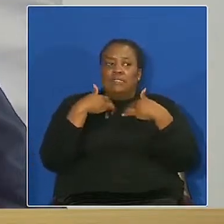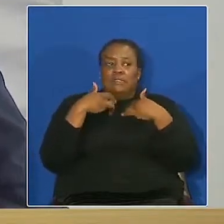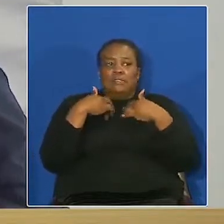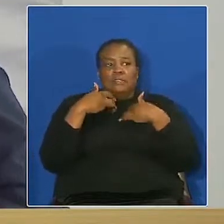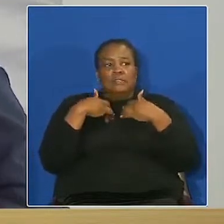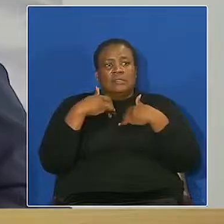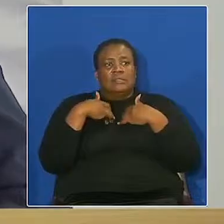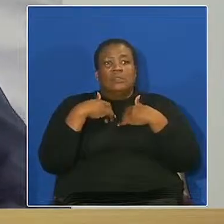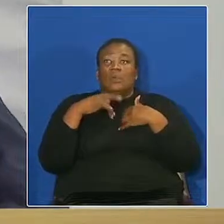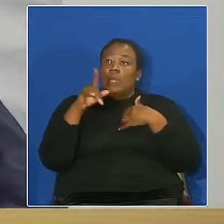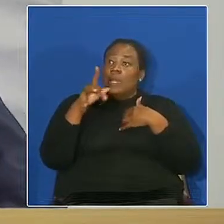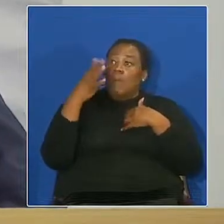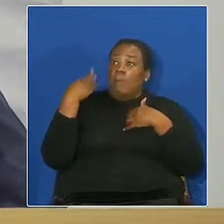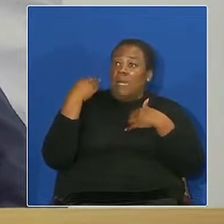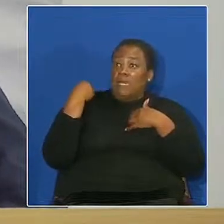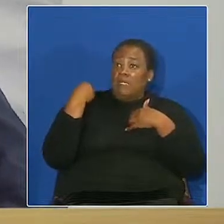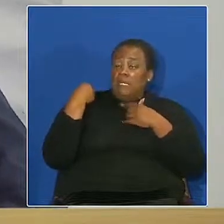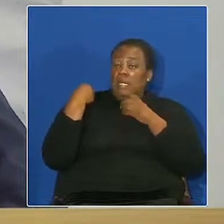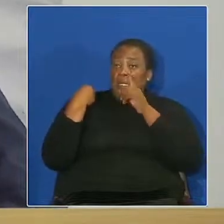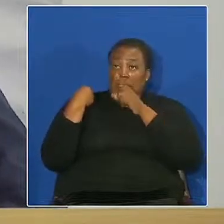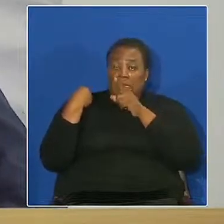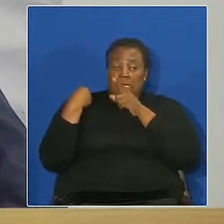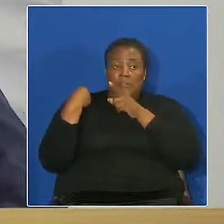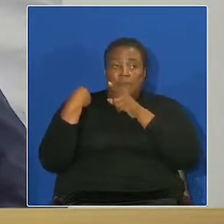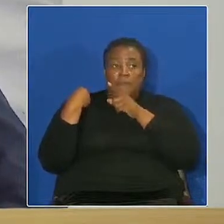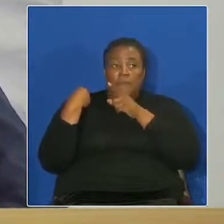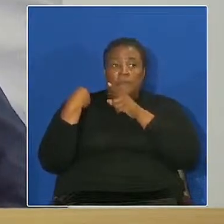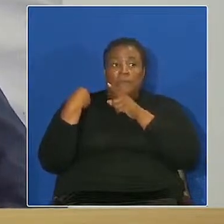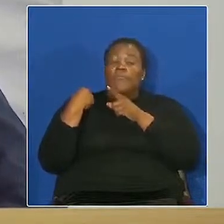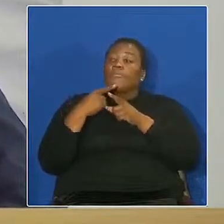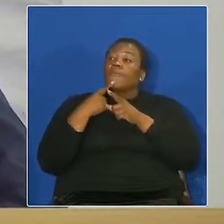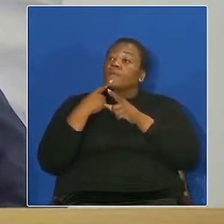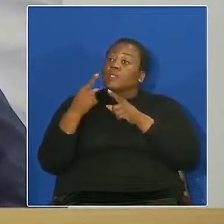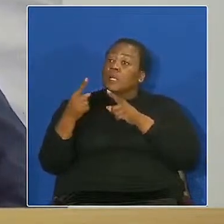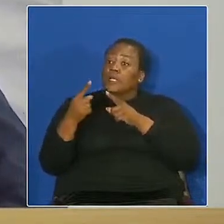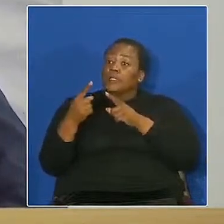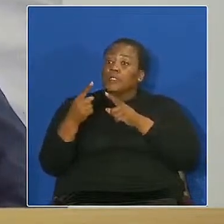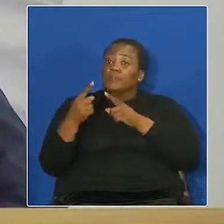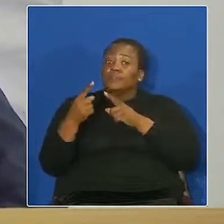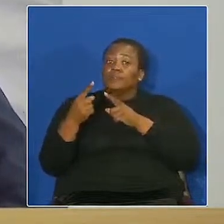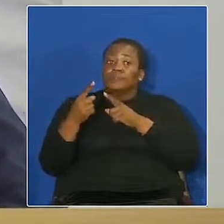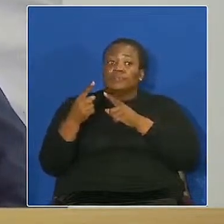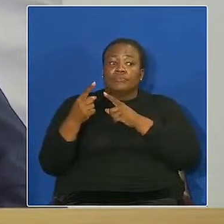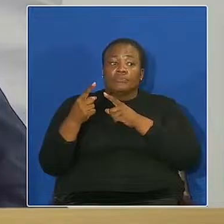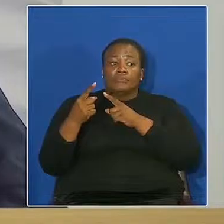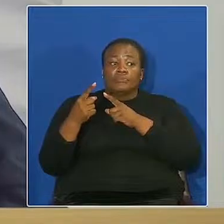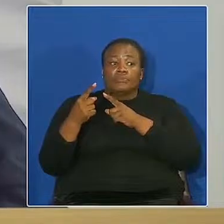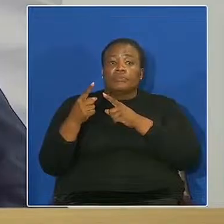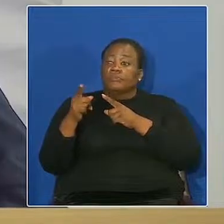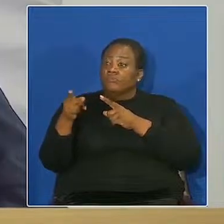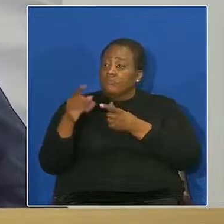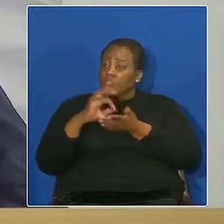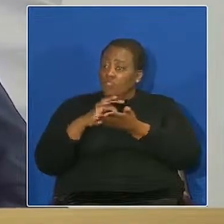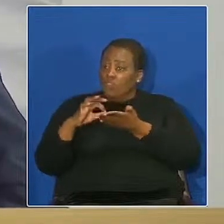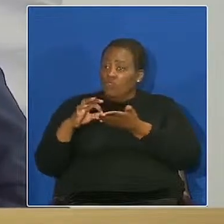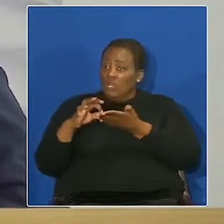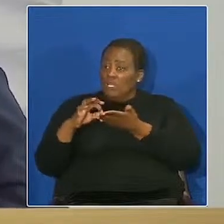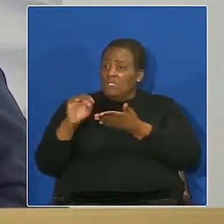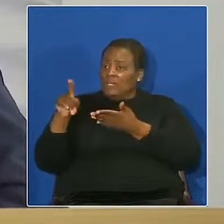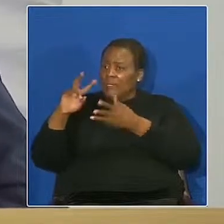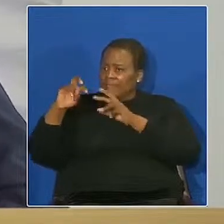it is the minister who gave a directive for the contract to